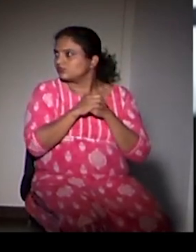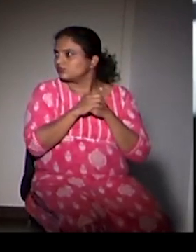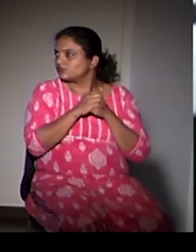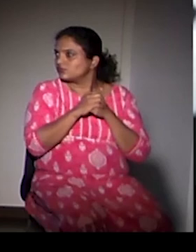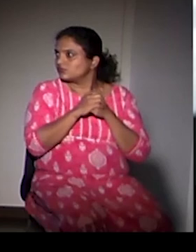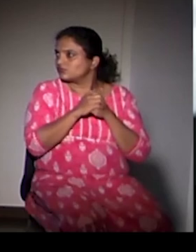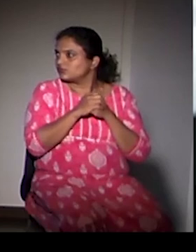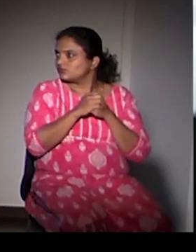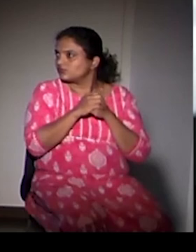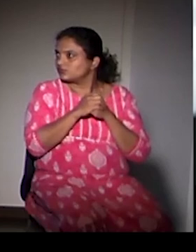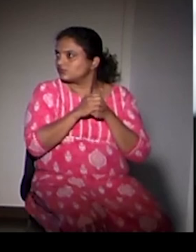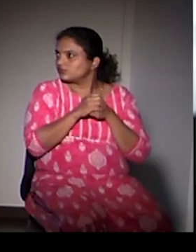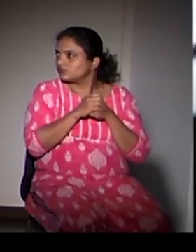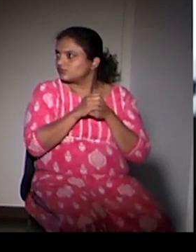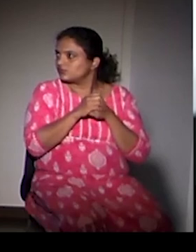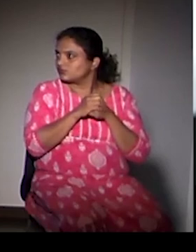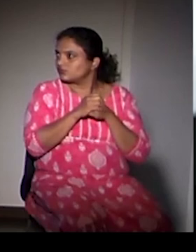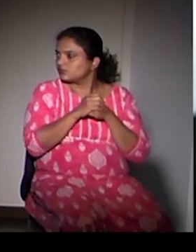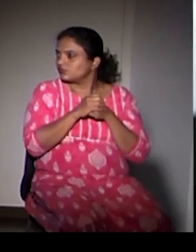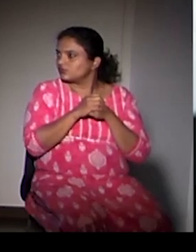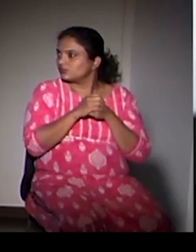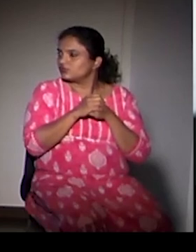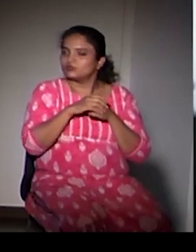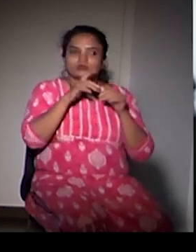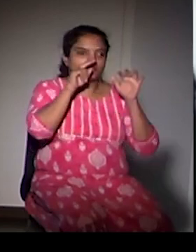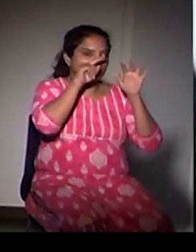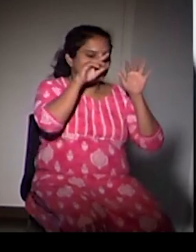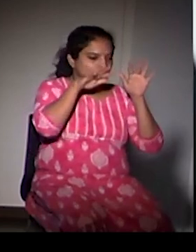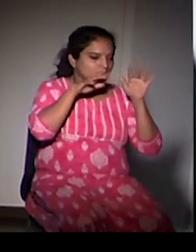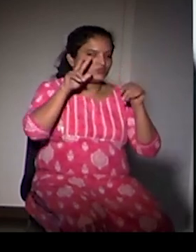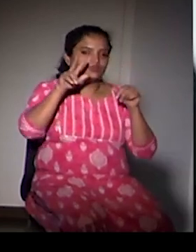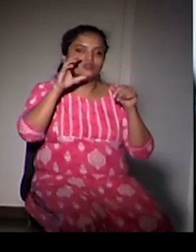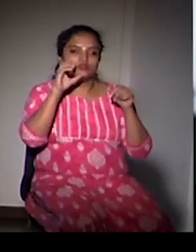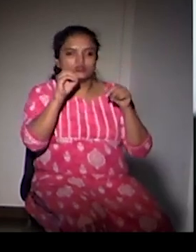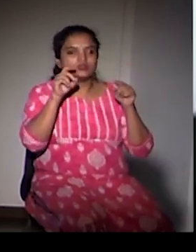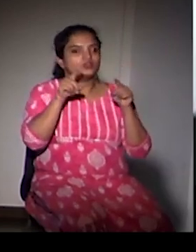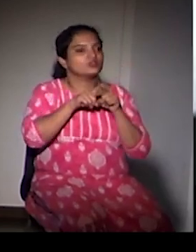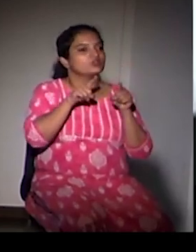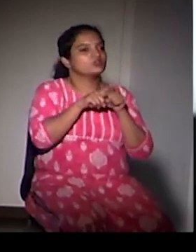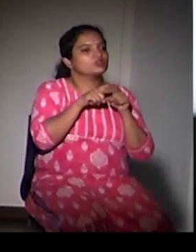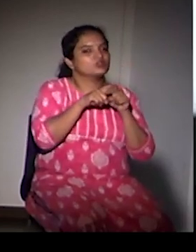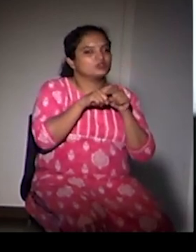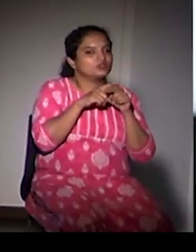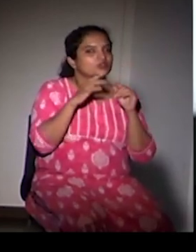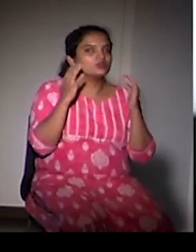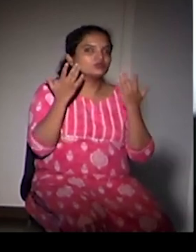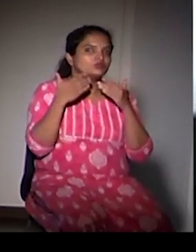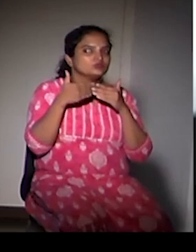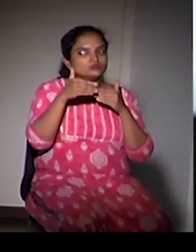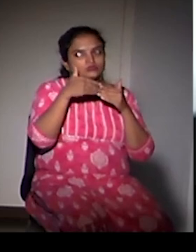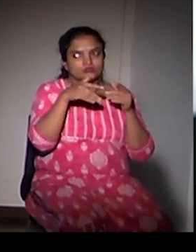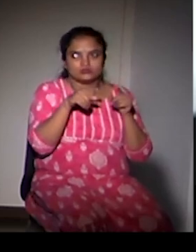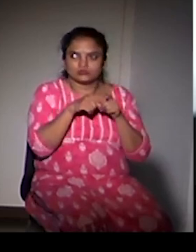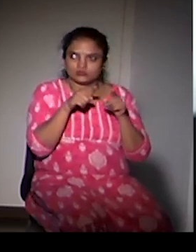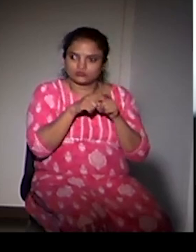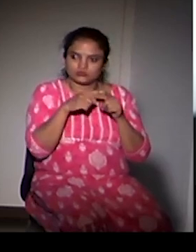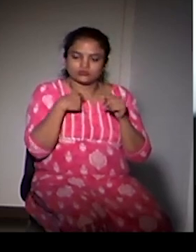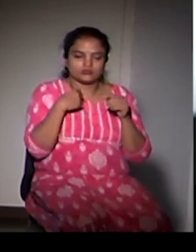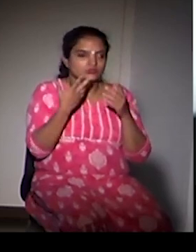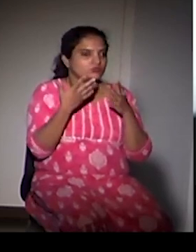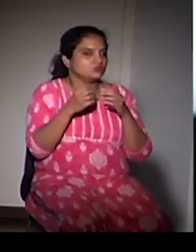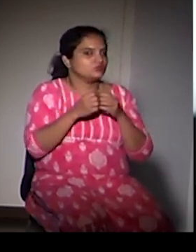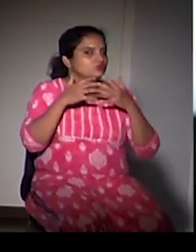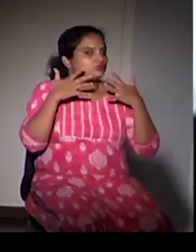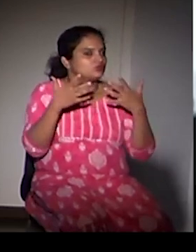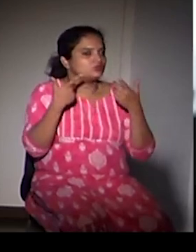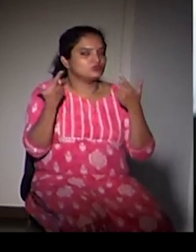That photograph on the right was taken in the mid-1980s, so not so long ago, but there's been huge losses since